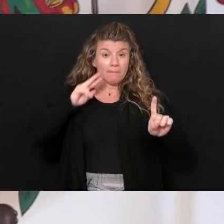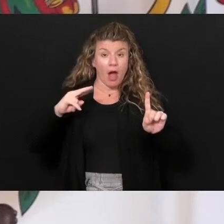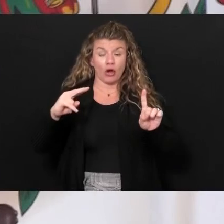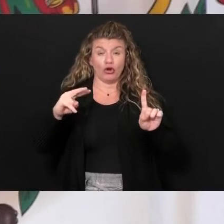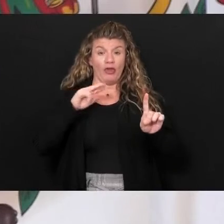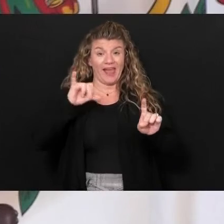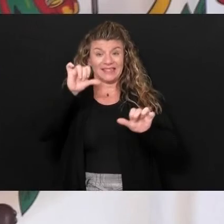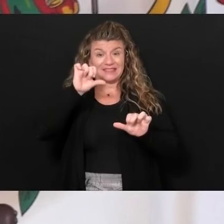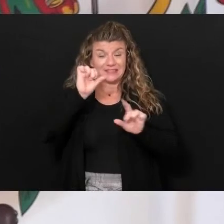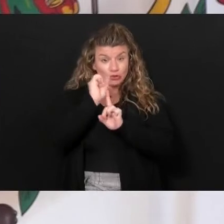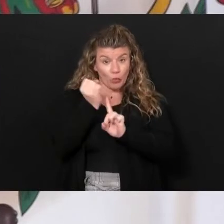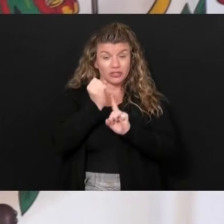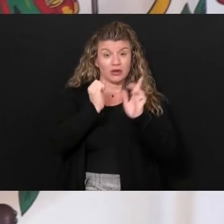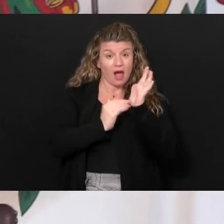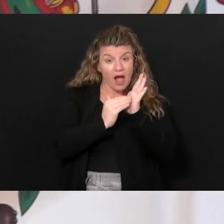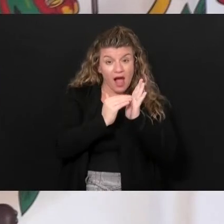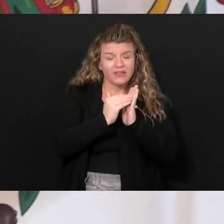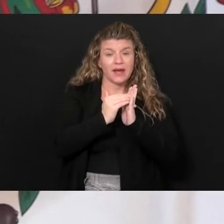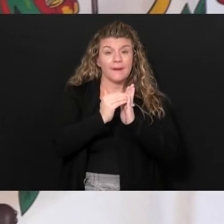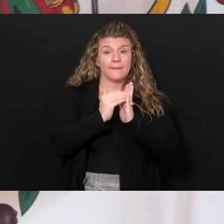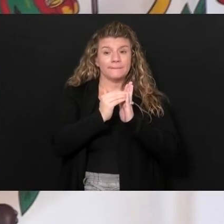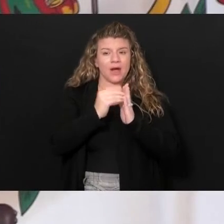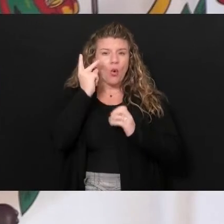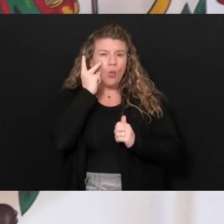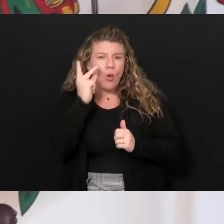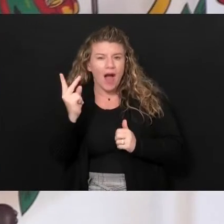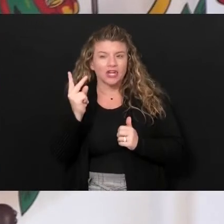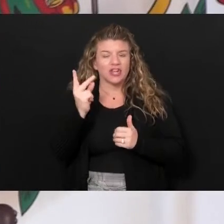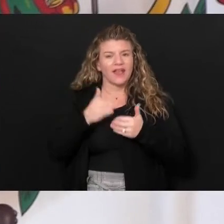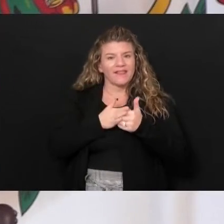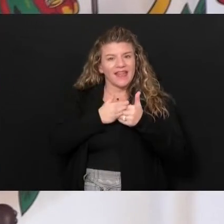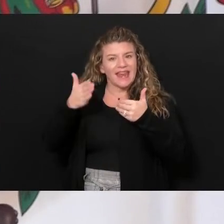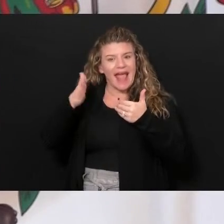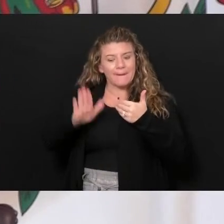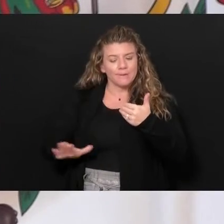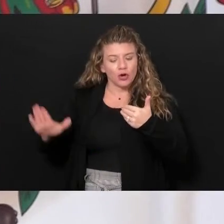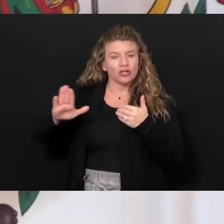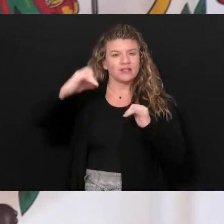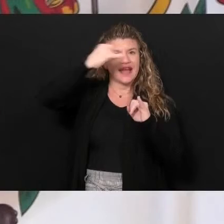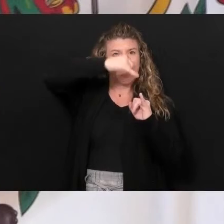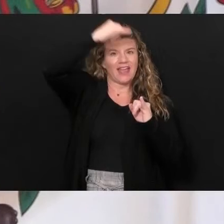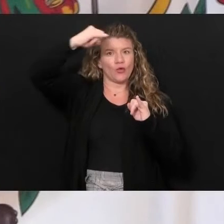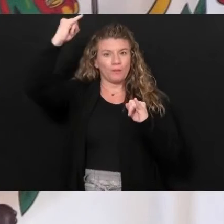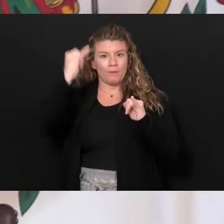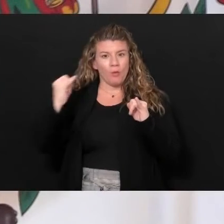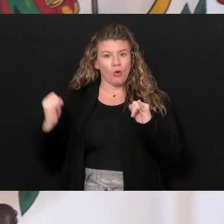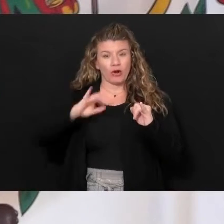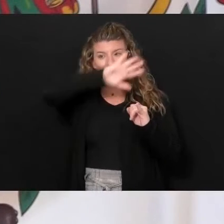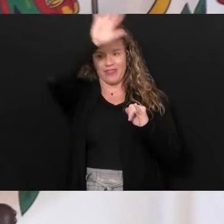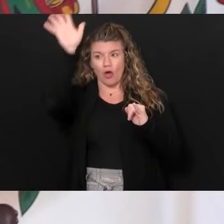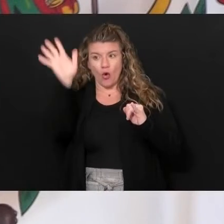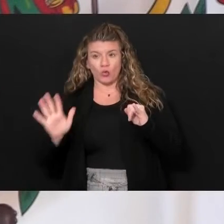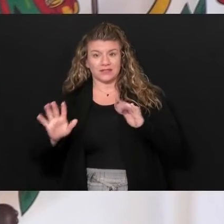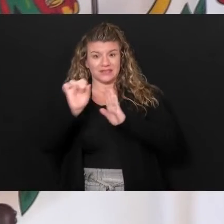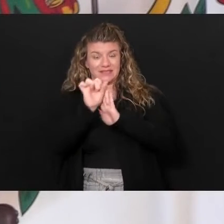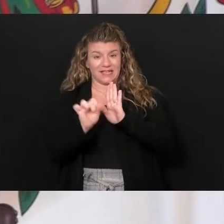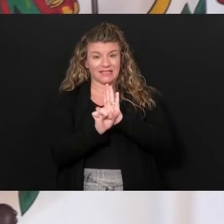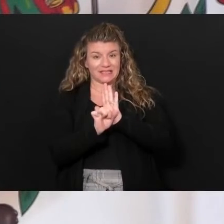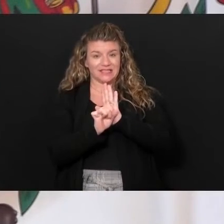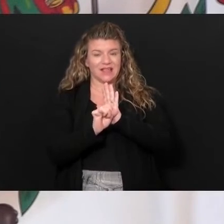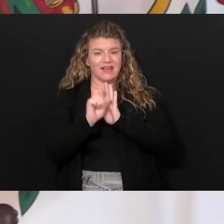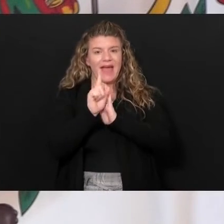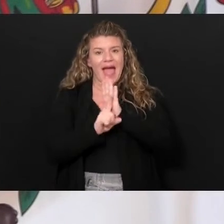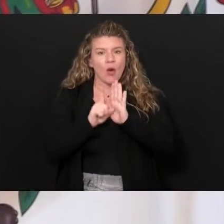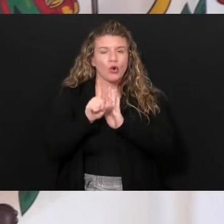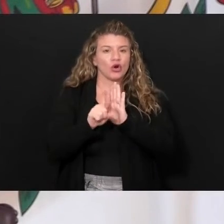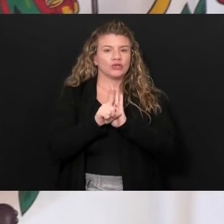all the time, but watching our neighbors in our bordering counties in our other states as far as hours